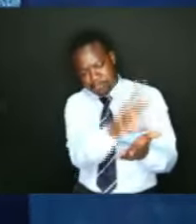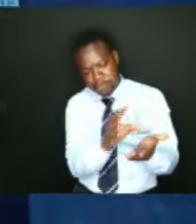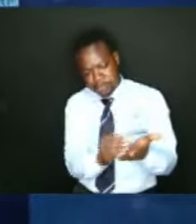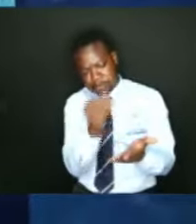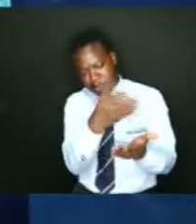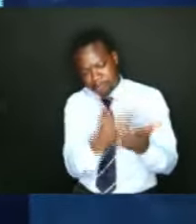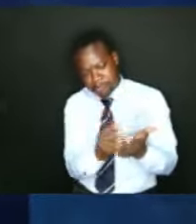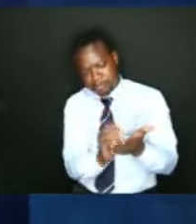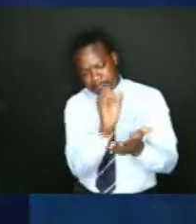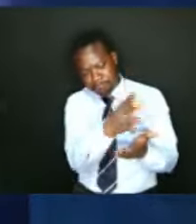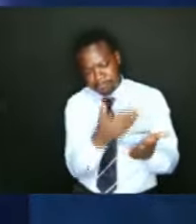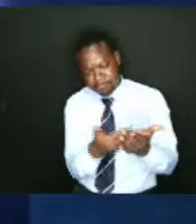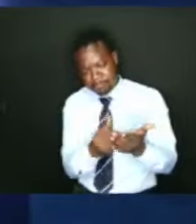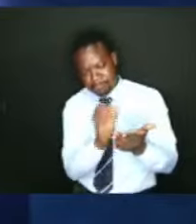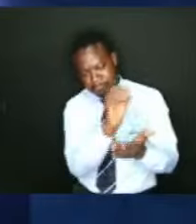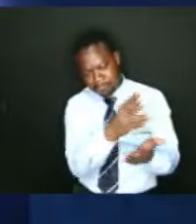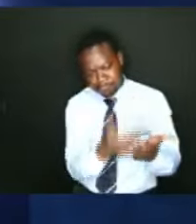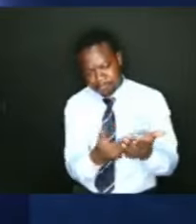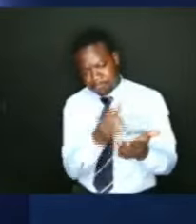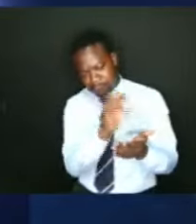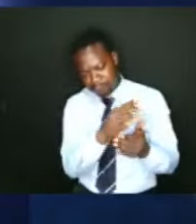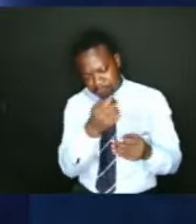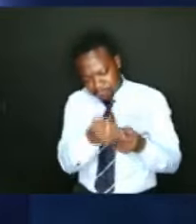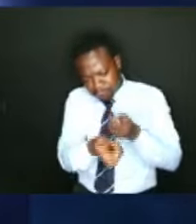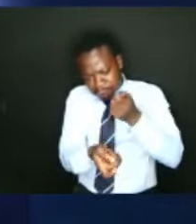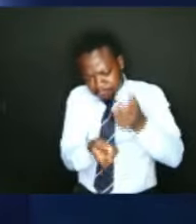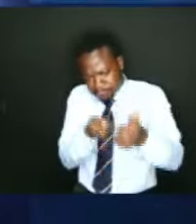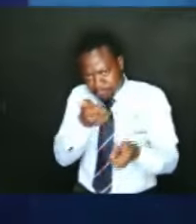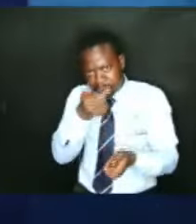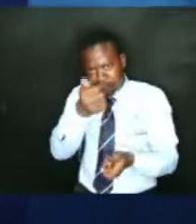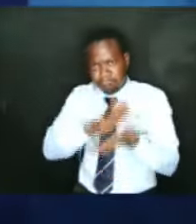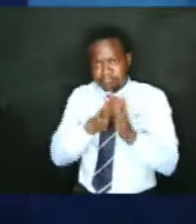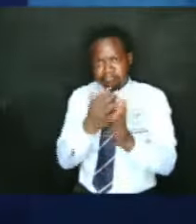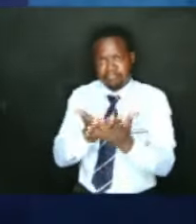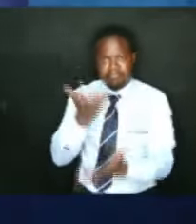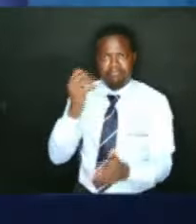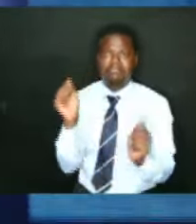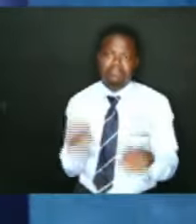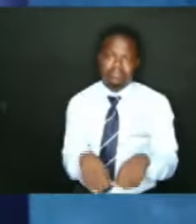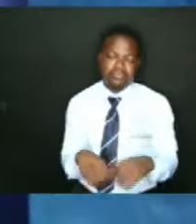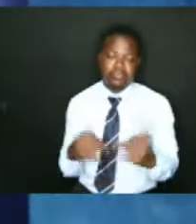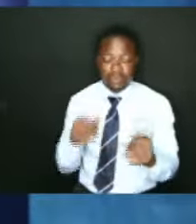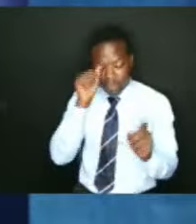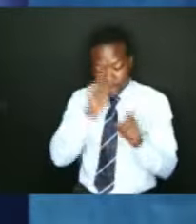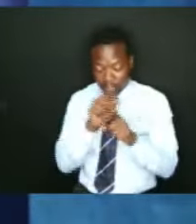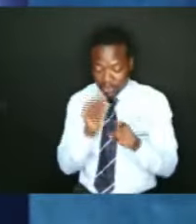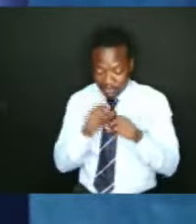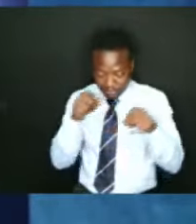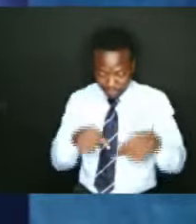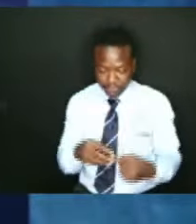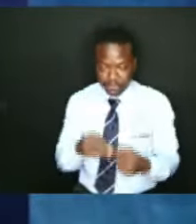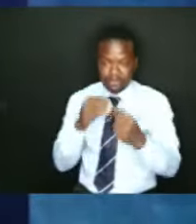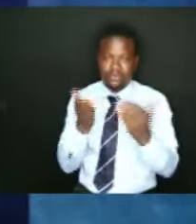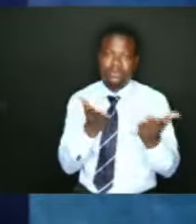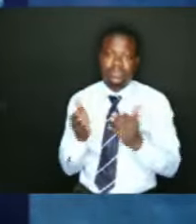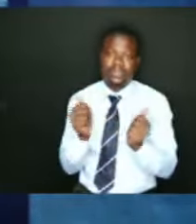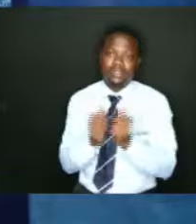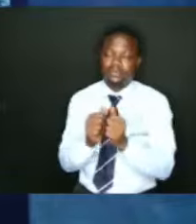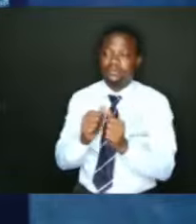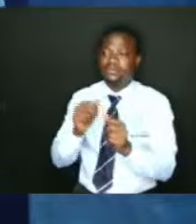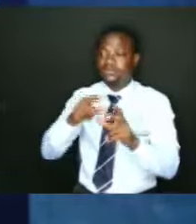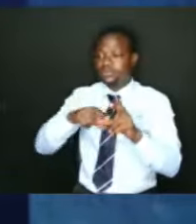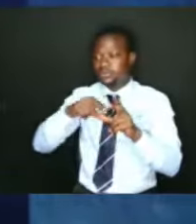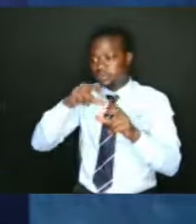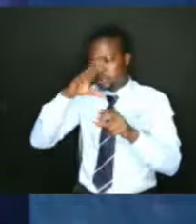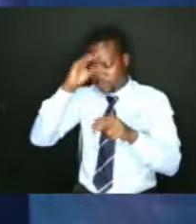little by little you can become financially independent. Beloved, this is the special service with the chairman